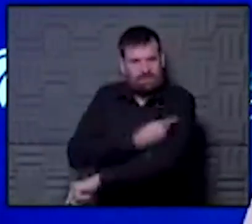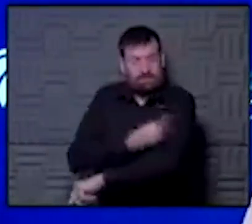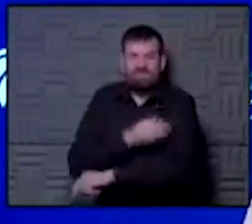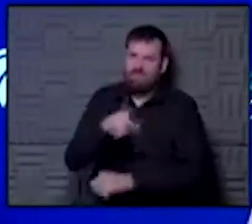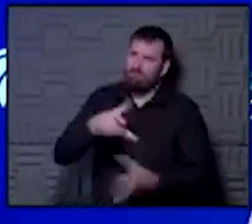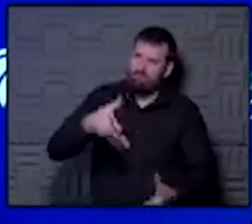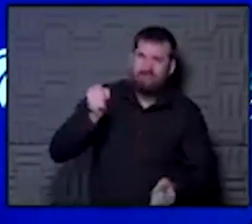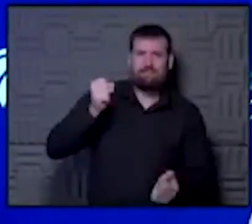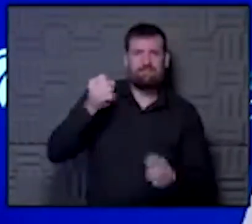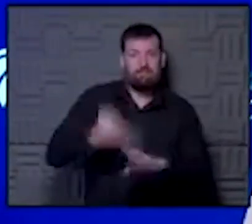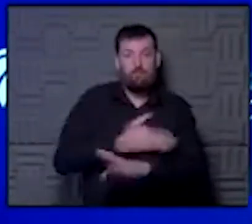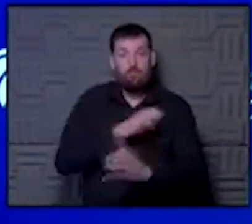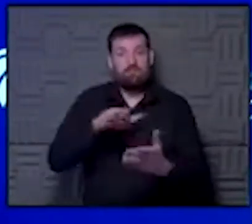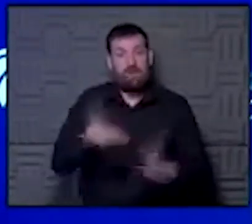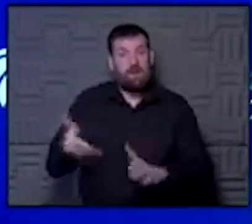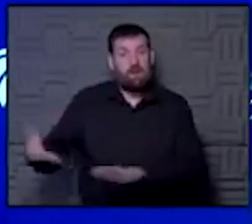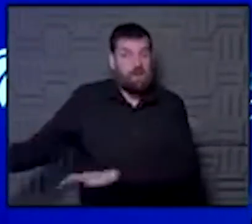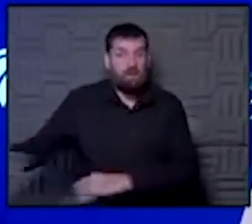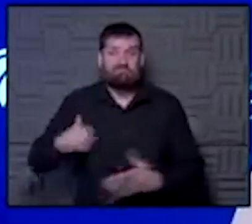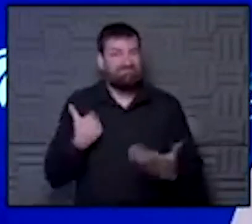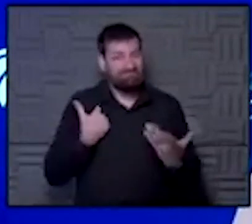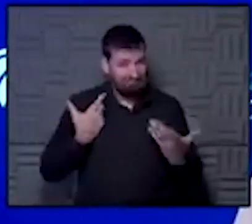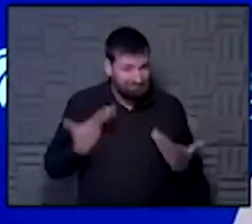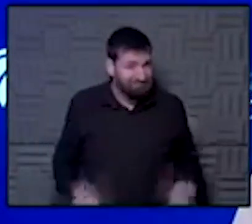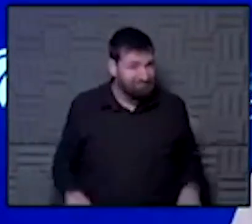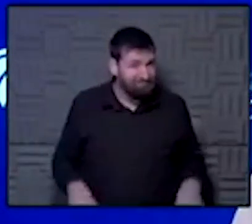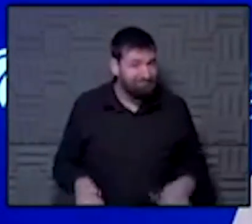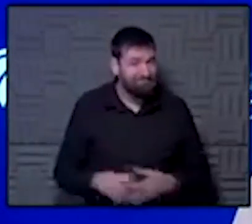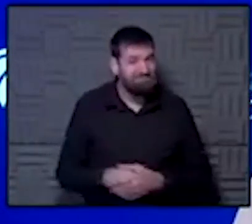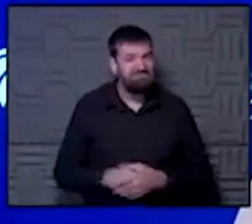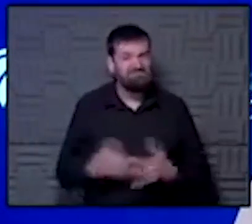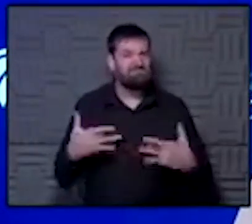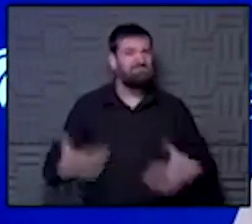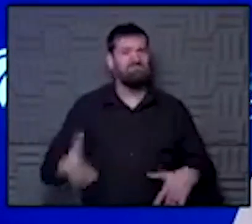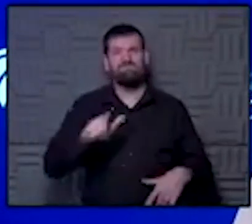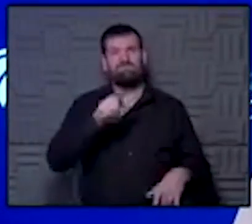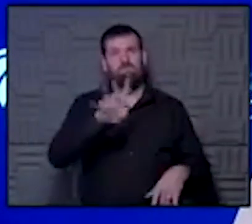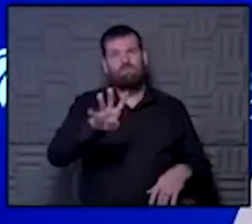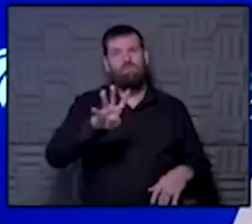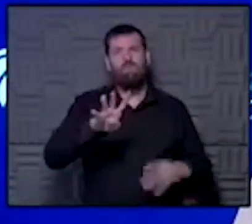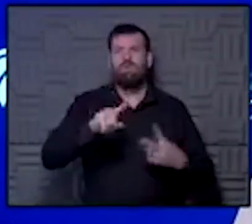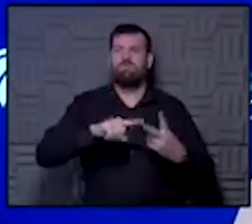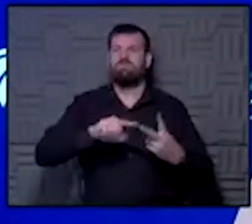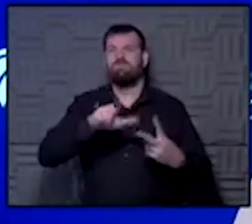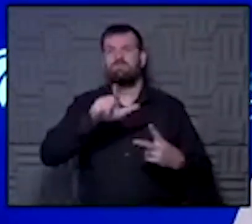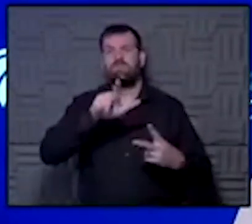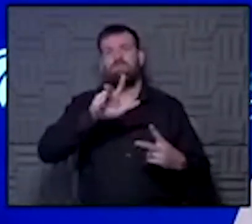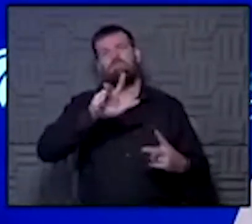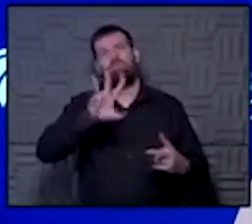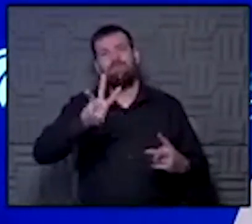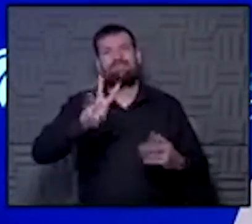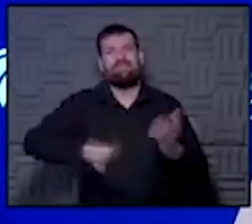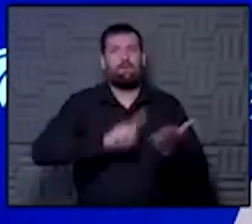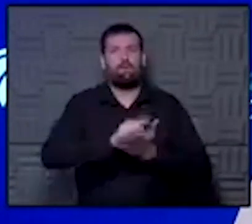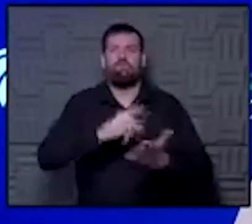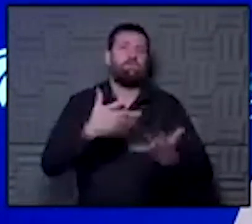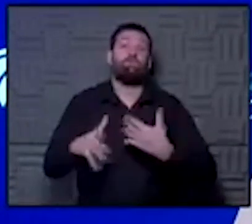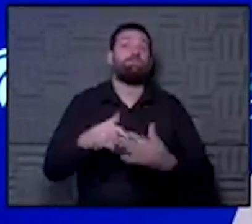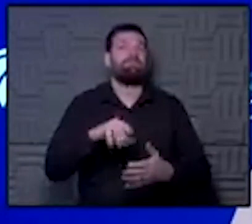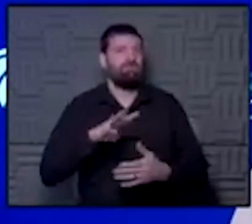really quickly before everybody died, and they got it done really quickly, and that would usually be 24 or 36 hours or whatever the duration of that show was, maybe